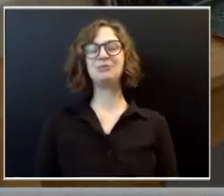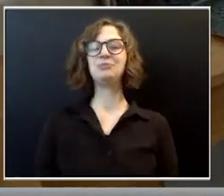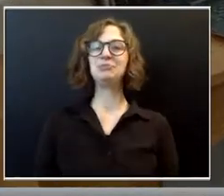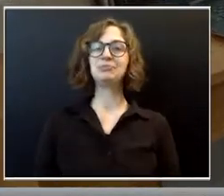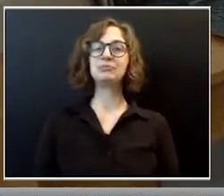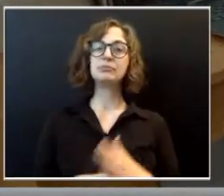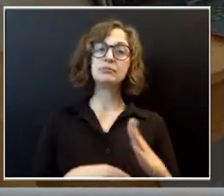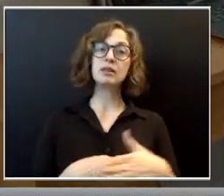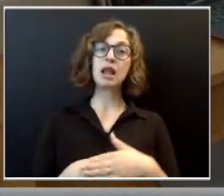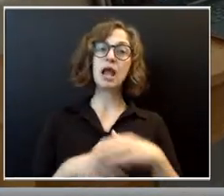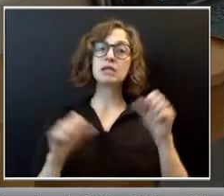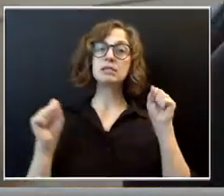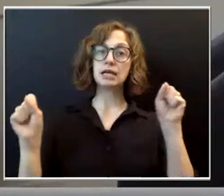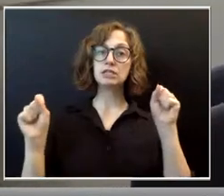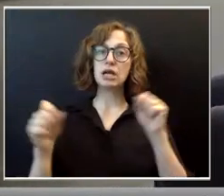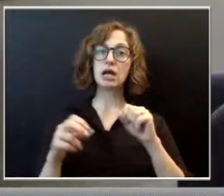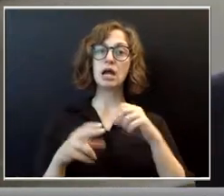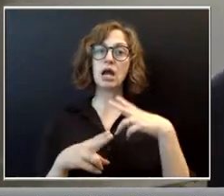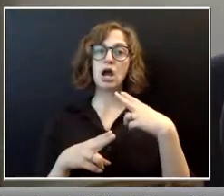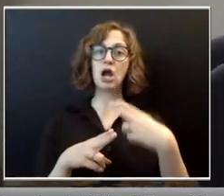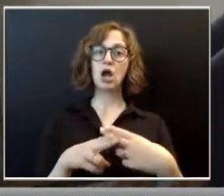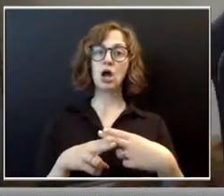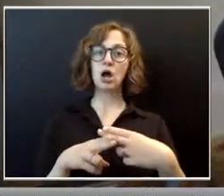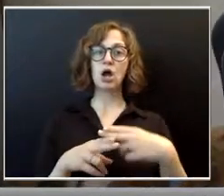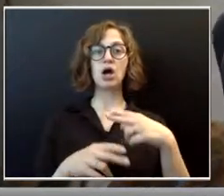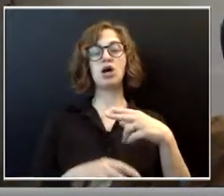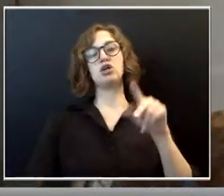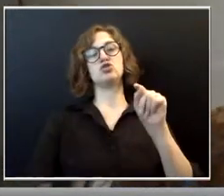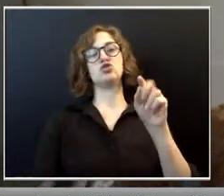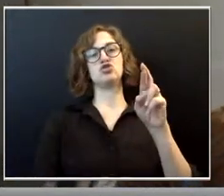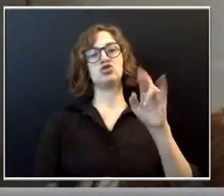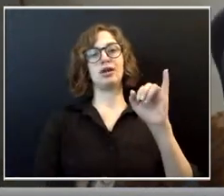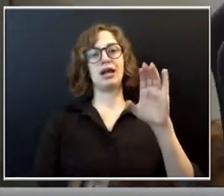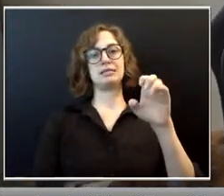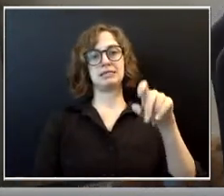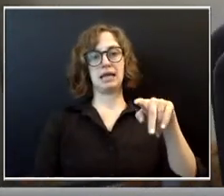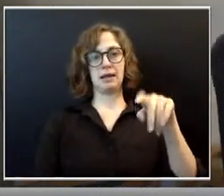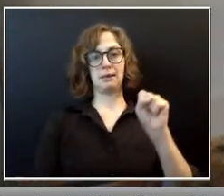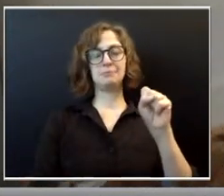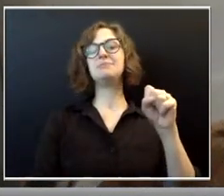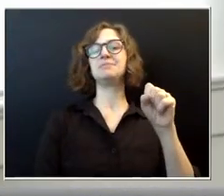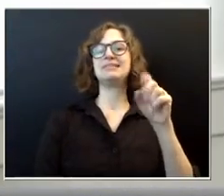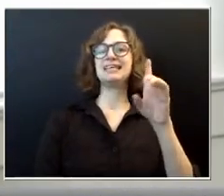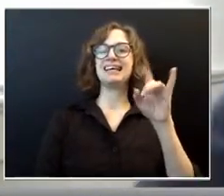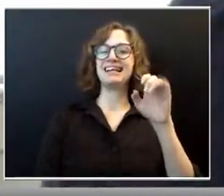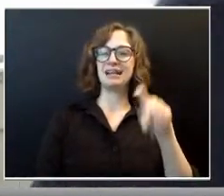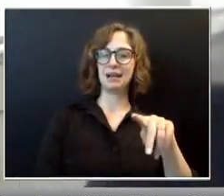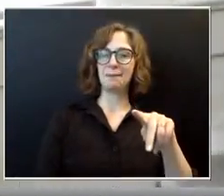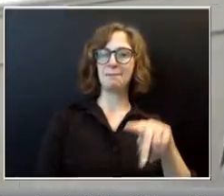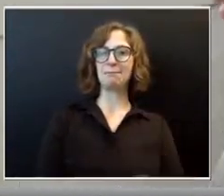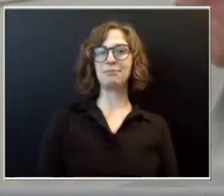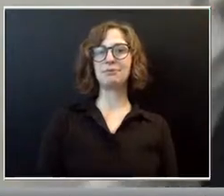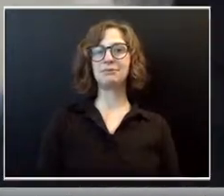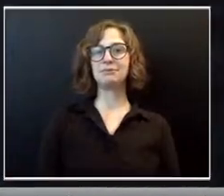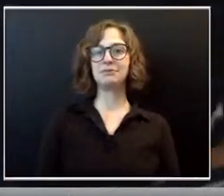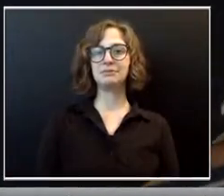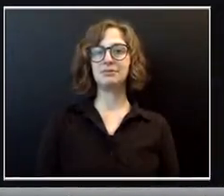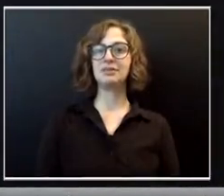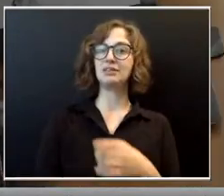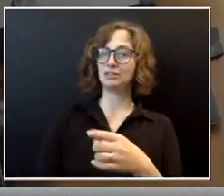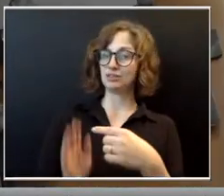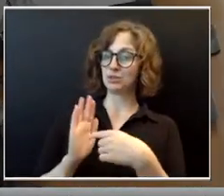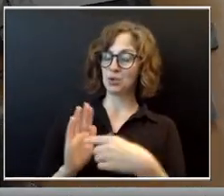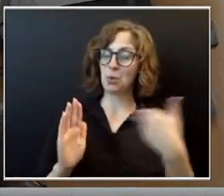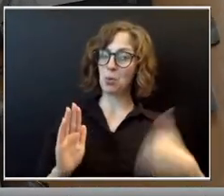is called the triceps dip. Jan showed such tremendous progress that her doctors at the University of Kansas Health